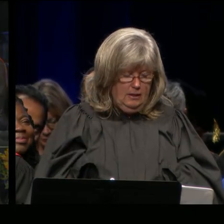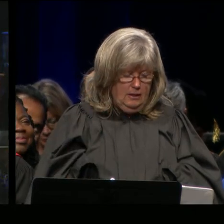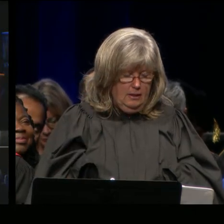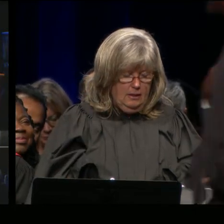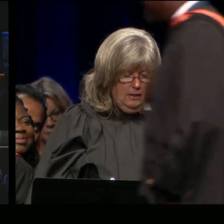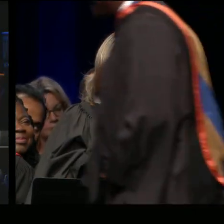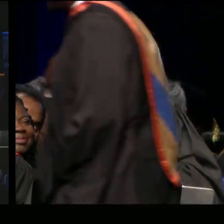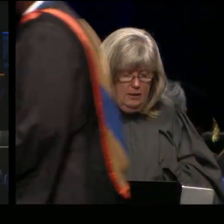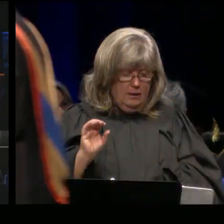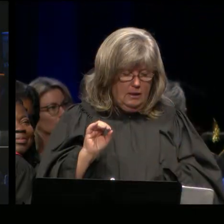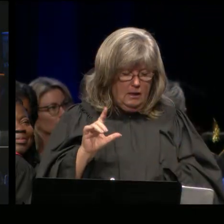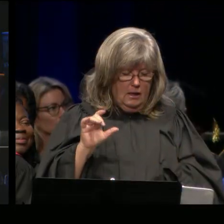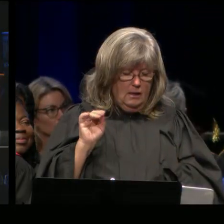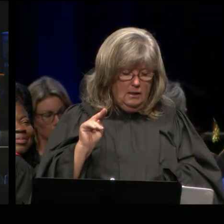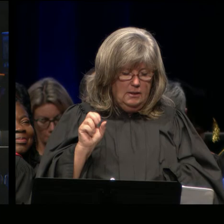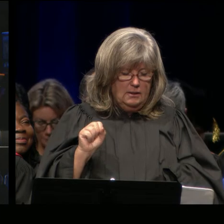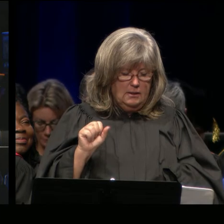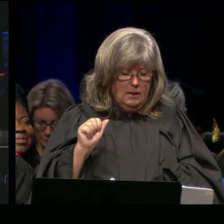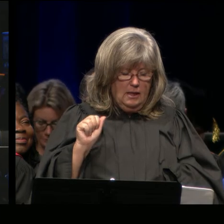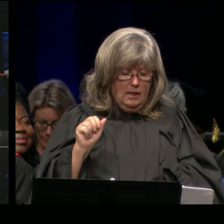Collins Anobin.